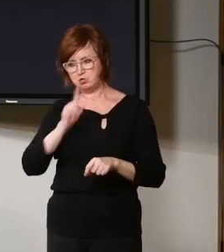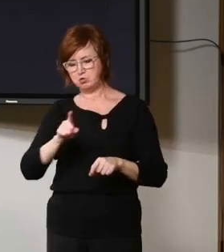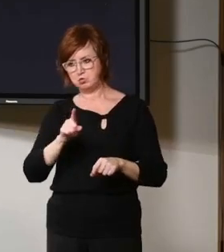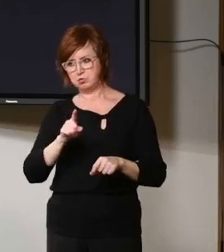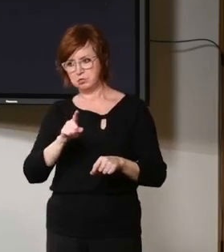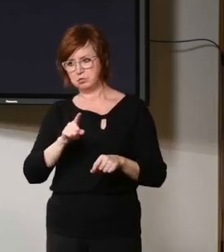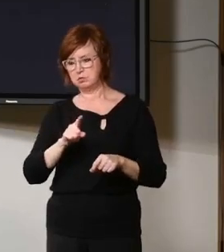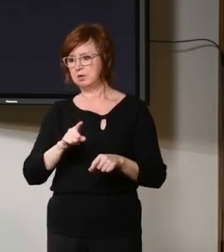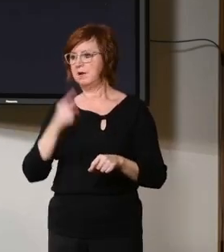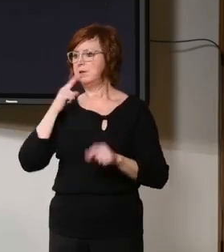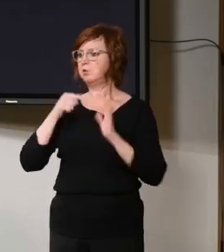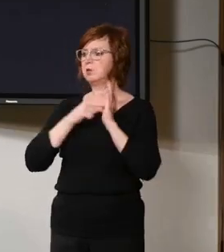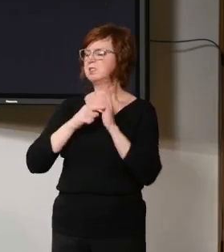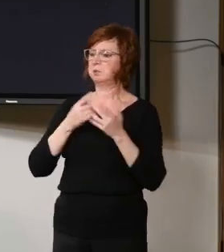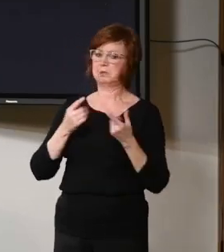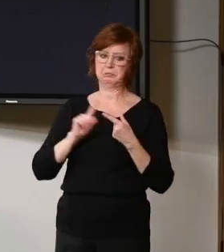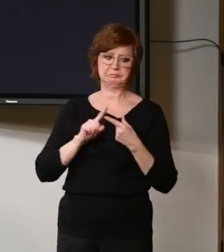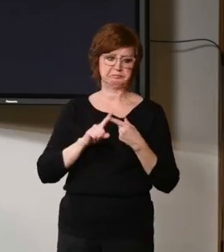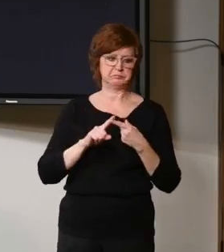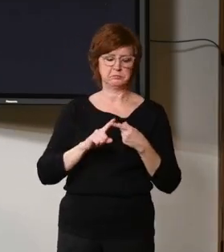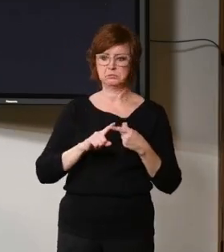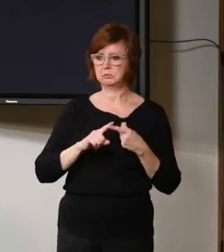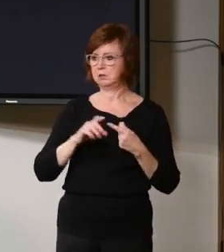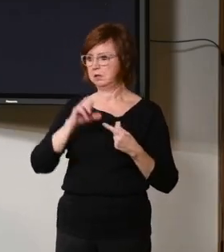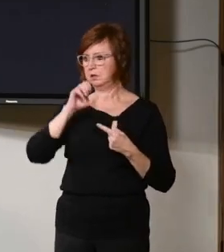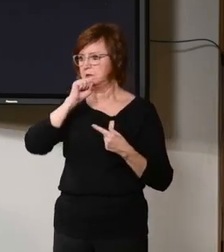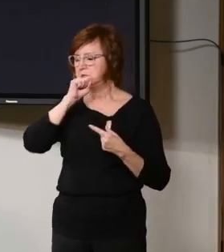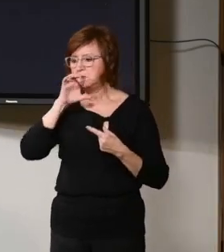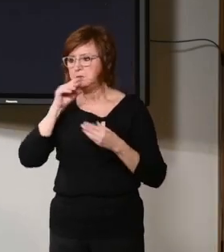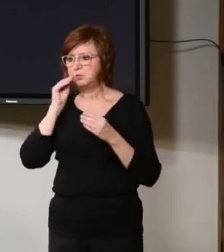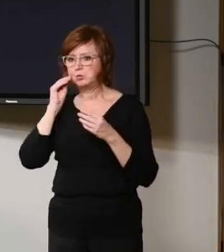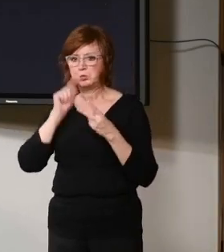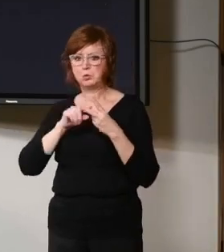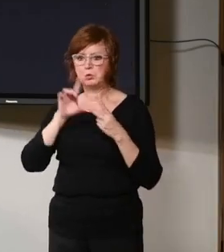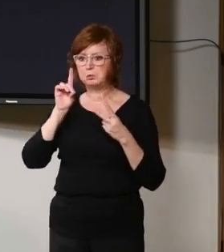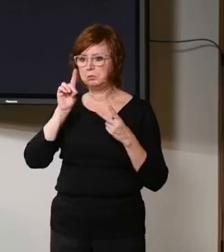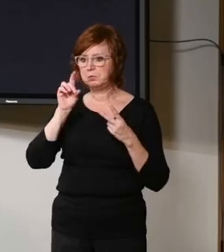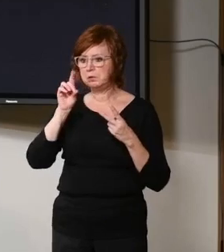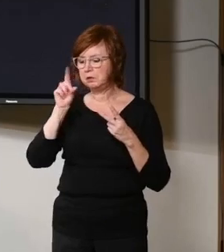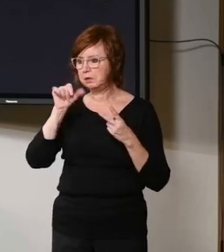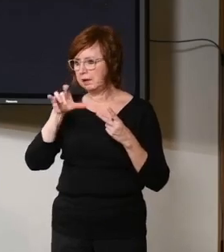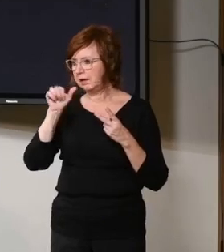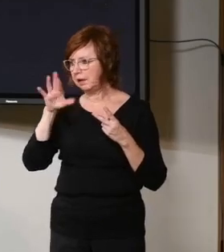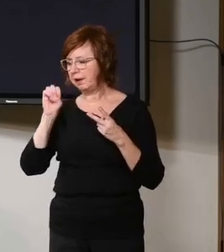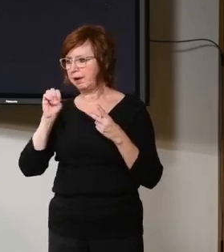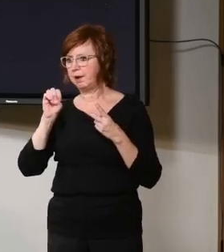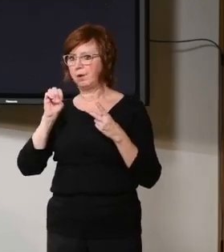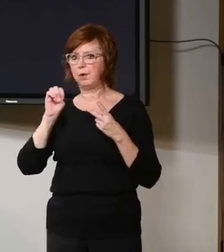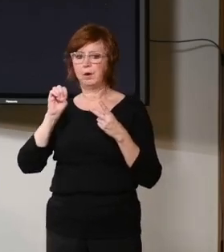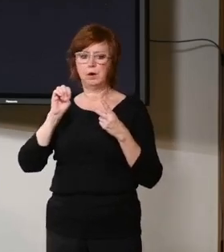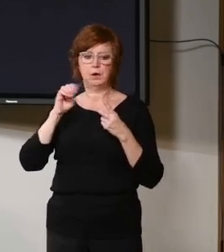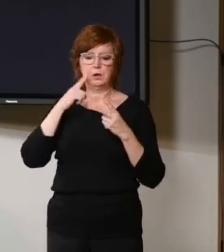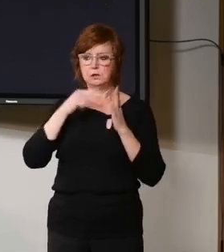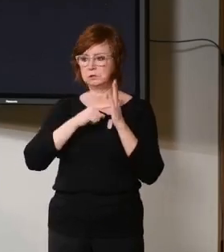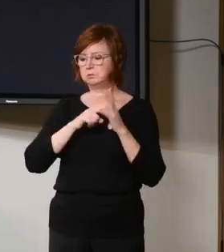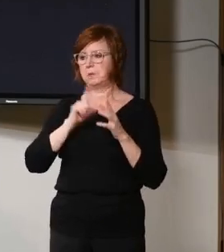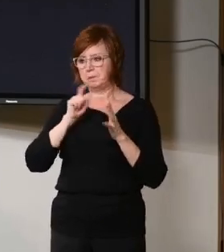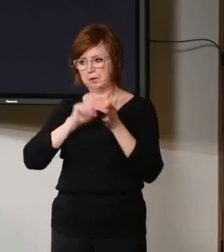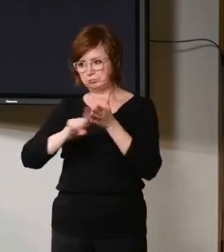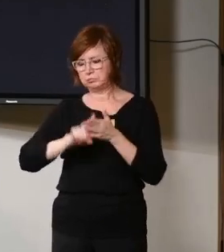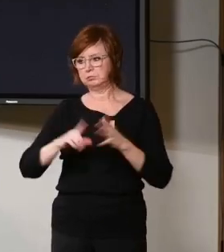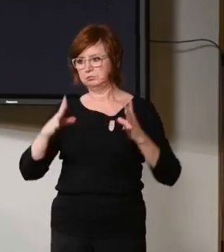obviously we don't have those group settings anyways, but if there's a cluster in a daycare, even a small daycare now, that must get